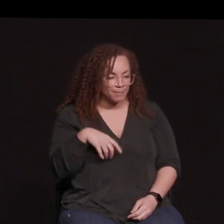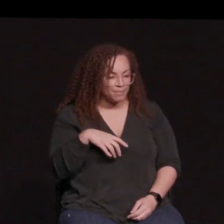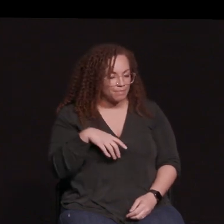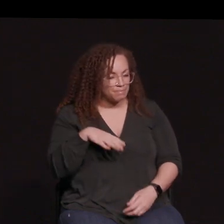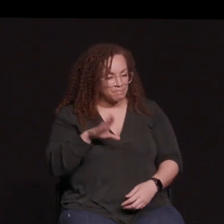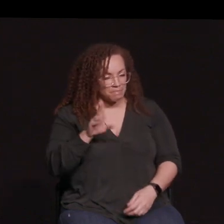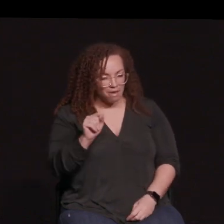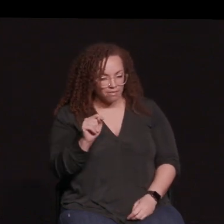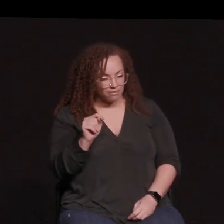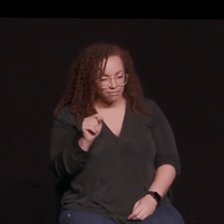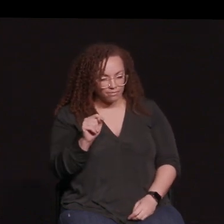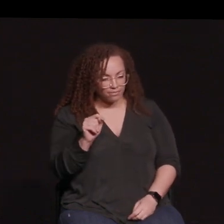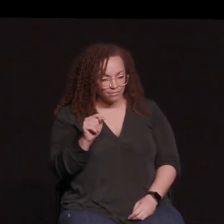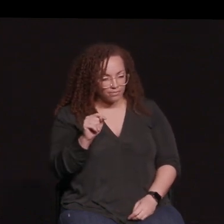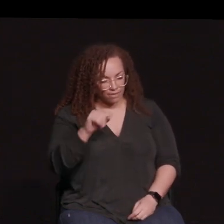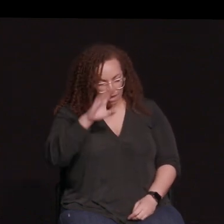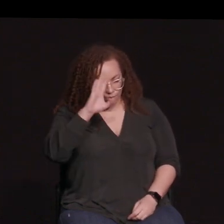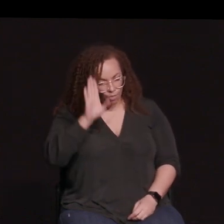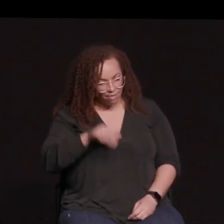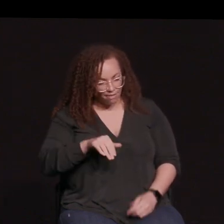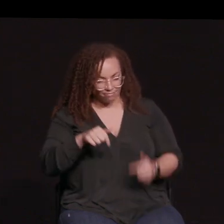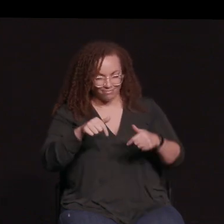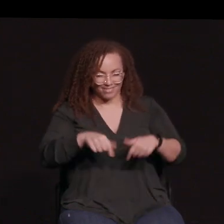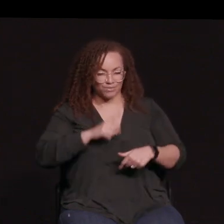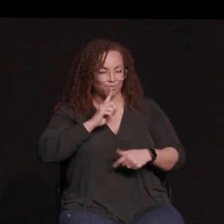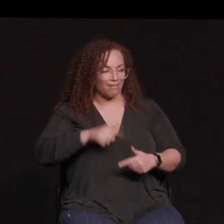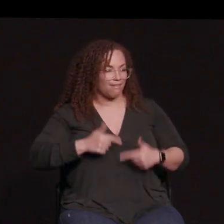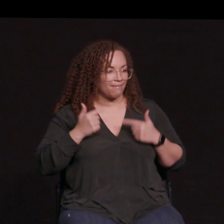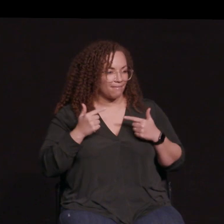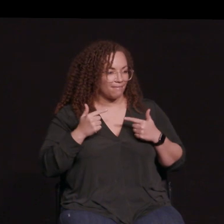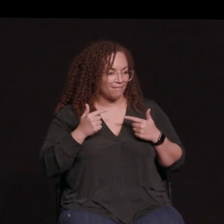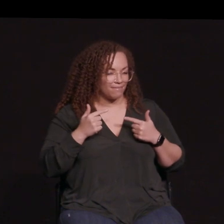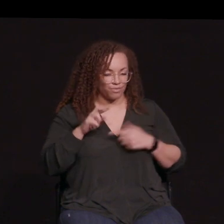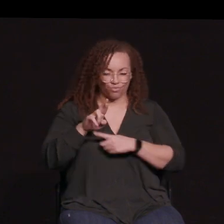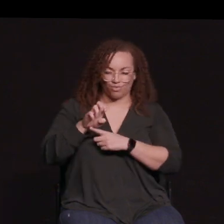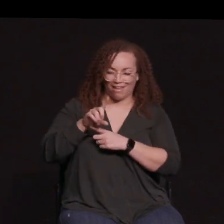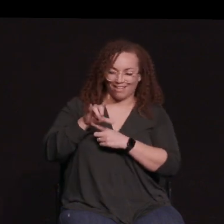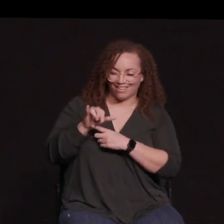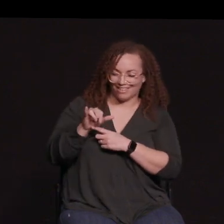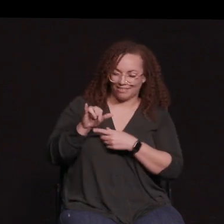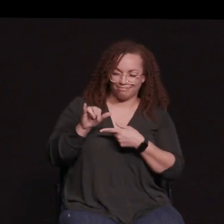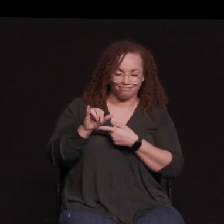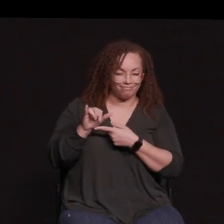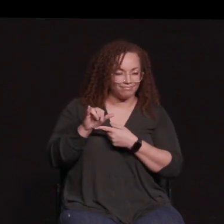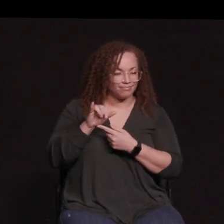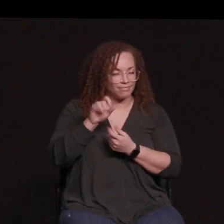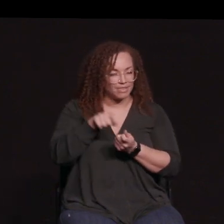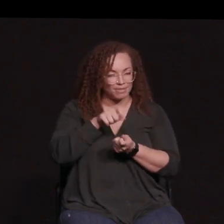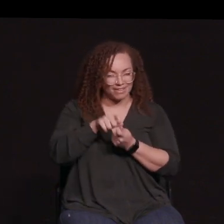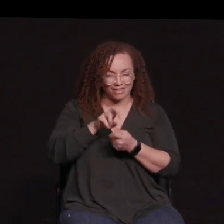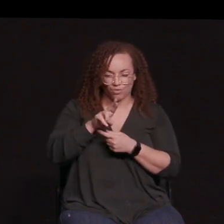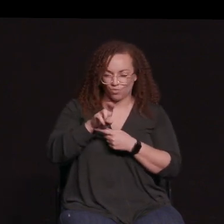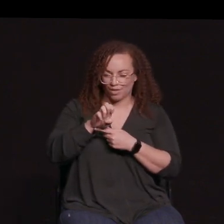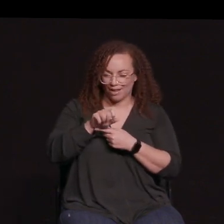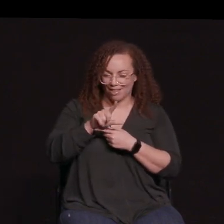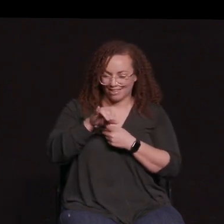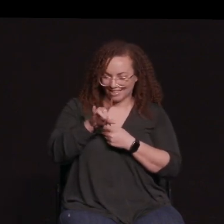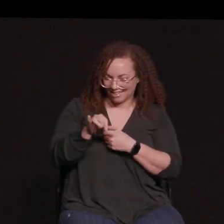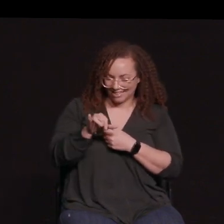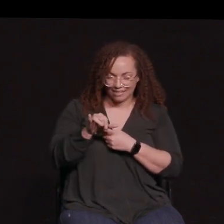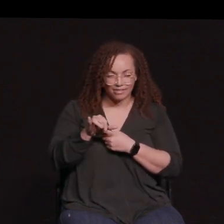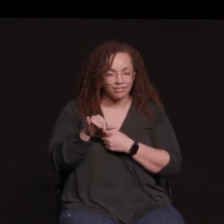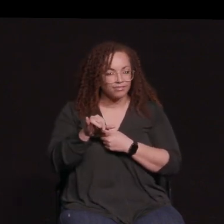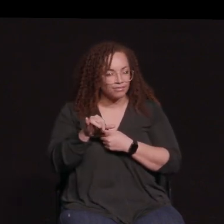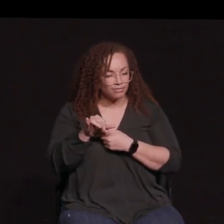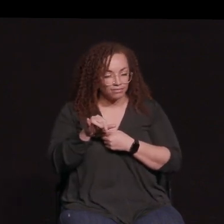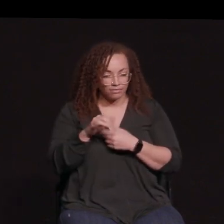But I know that this is reality, and specifically a reality where your nightmare has